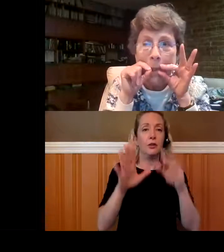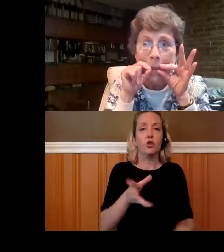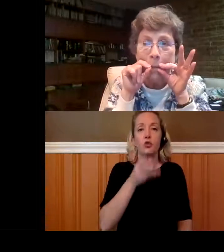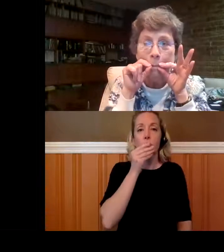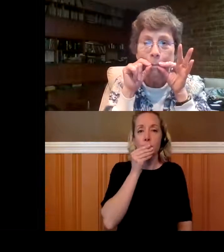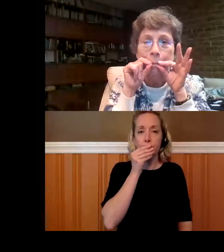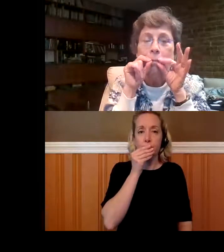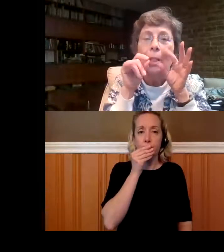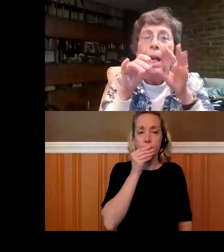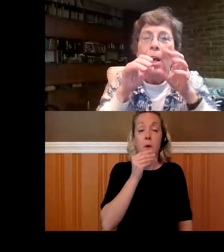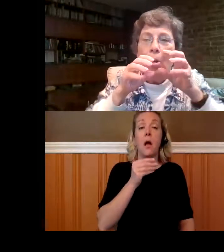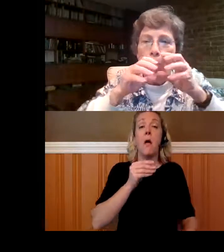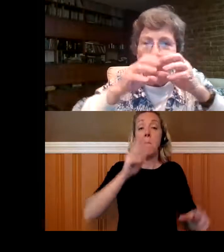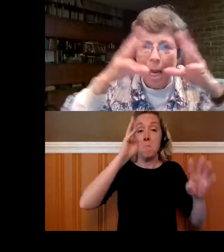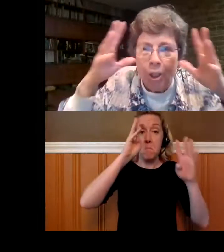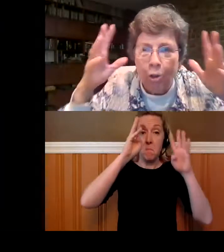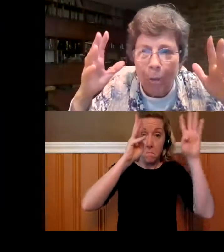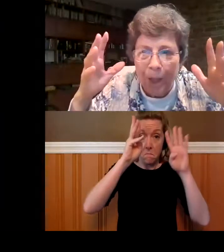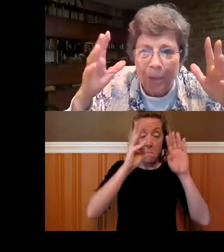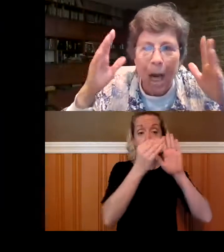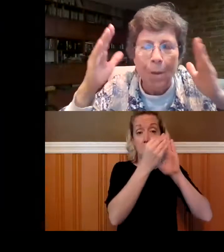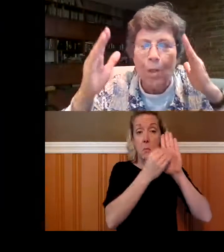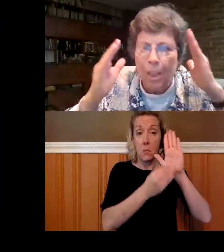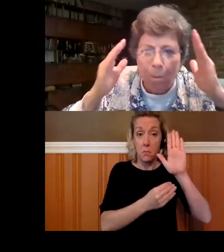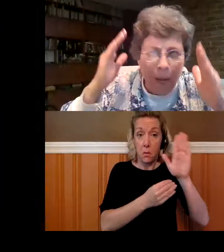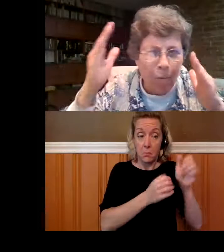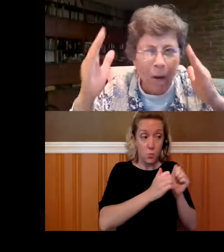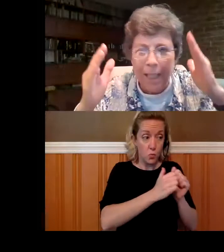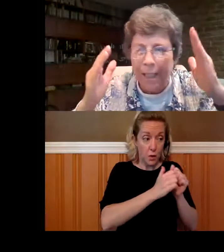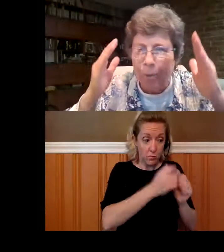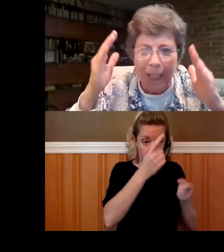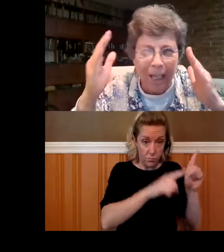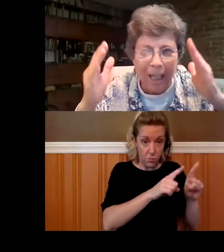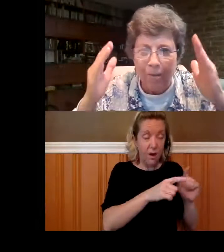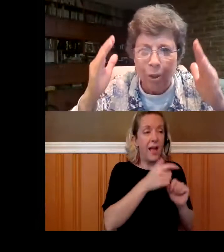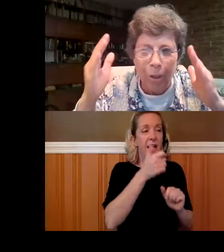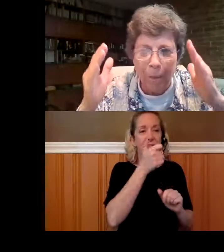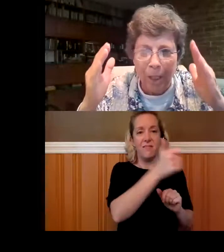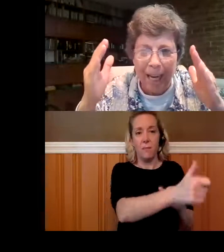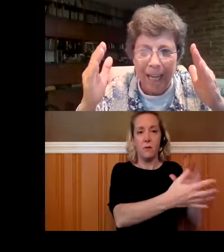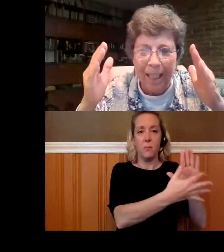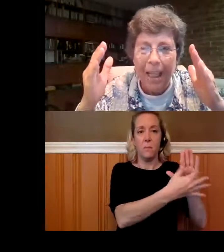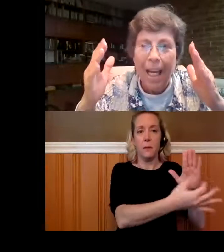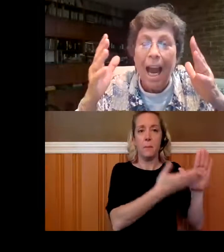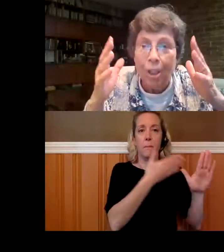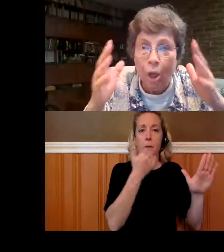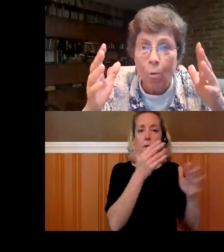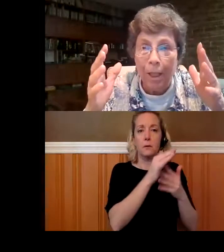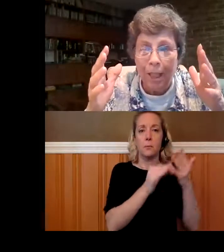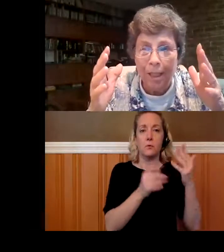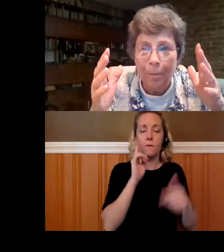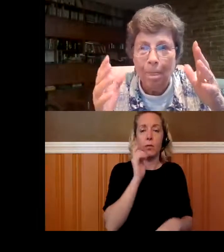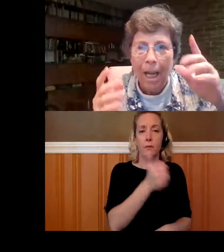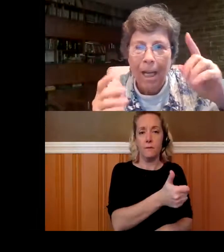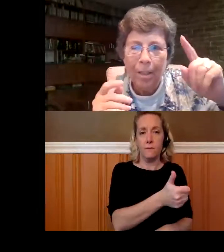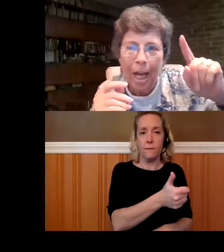brainstorm with them, come up with as many ways as we can think of to communicate, and go with it. And I'll tell you, what